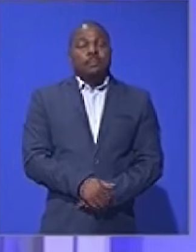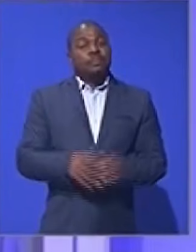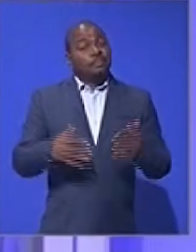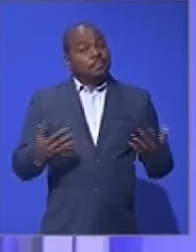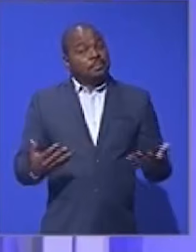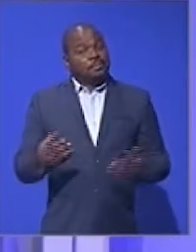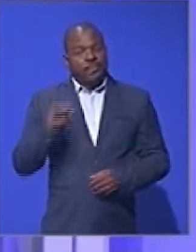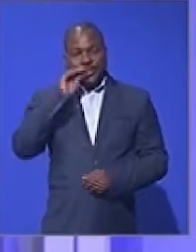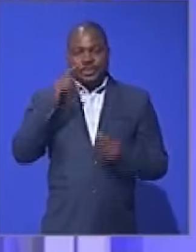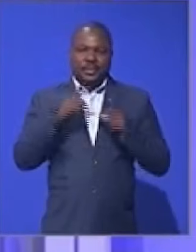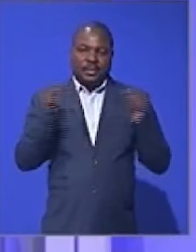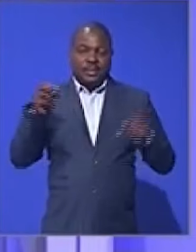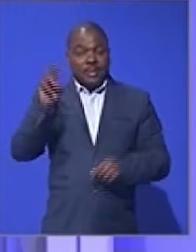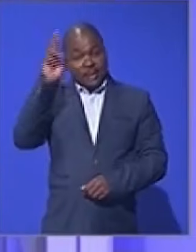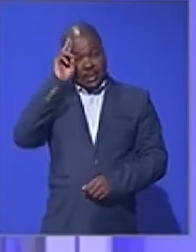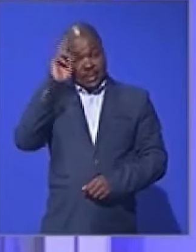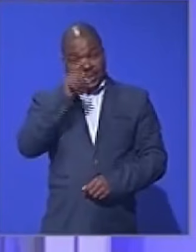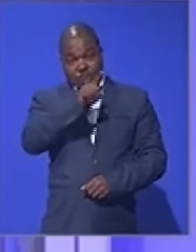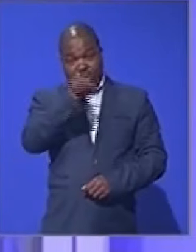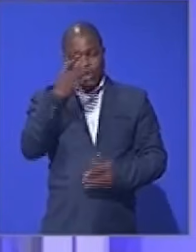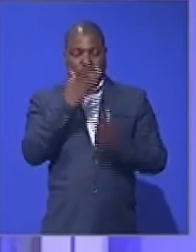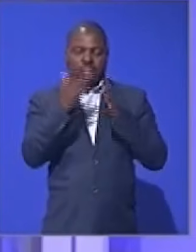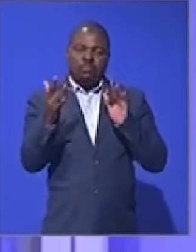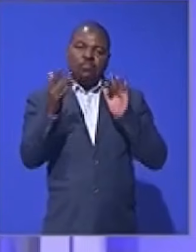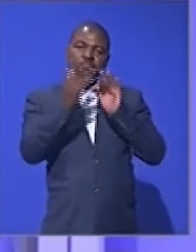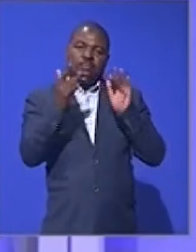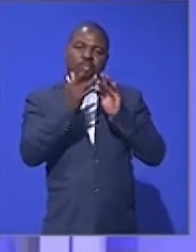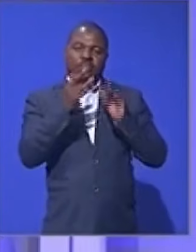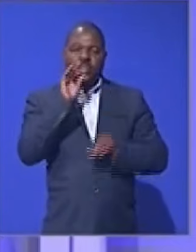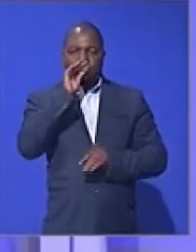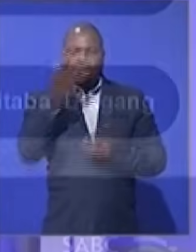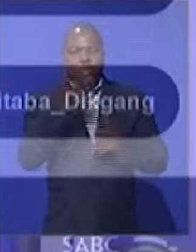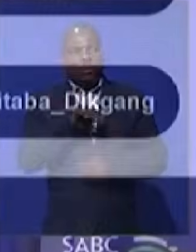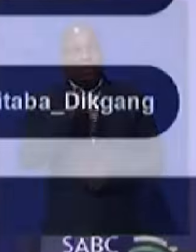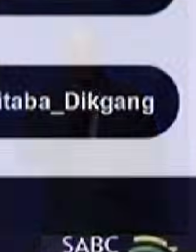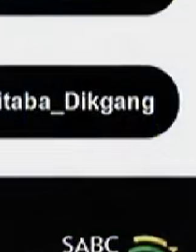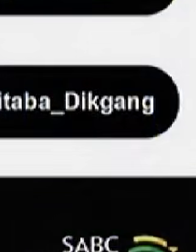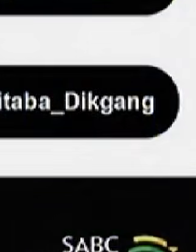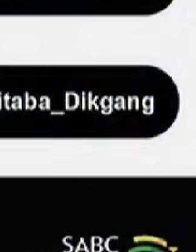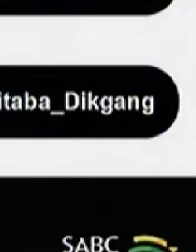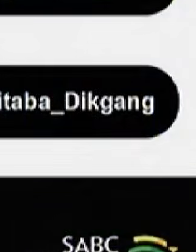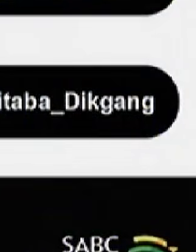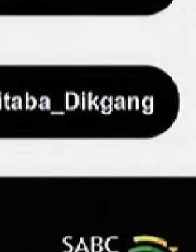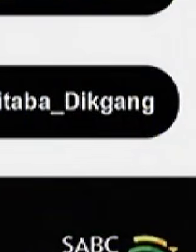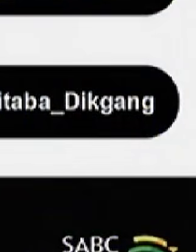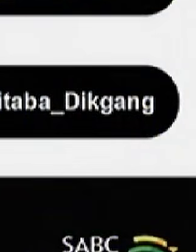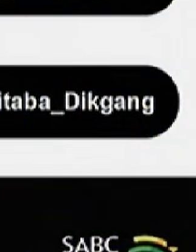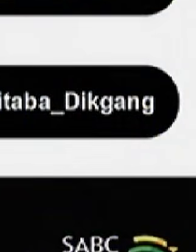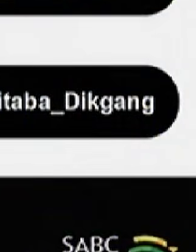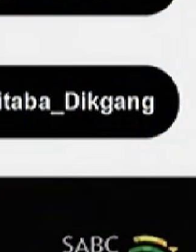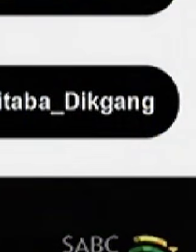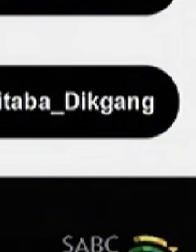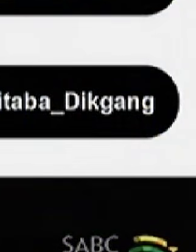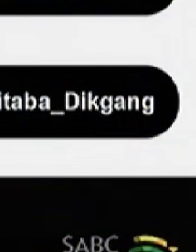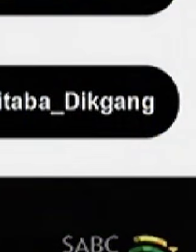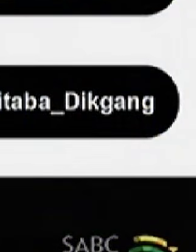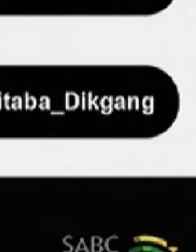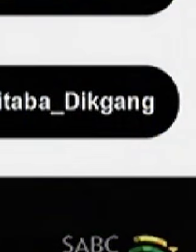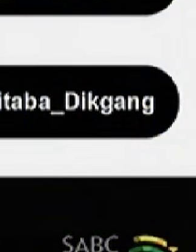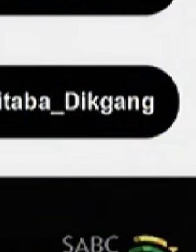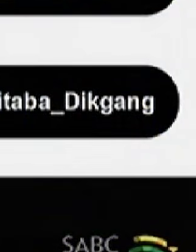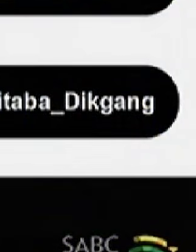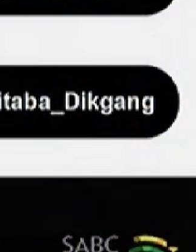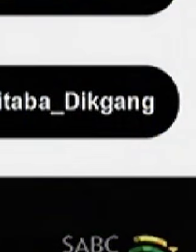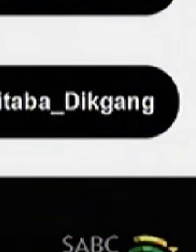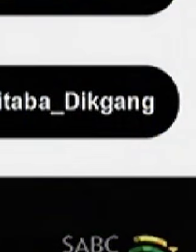Pagesho di felela mo go polang gore ditaba tša rena di a hwetšagala go app ya SABC Plus le go marangrang a dikgokagano a